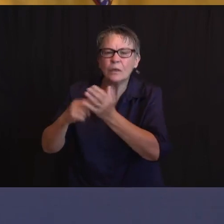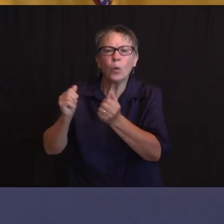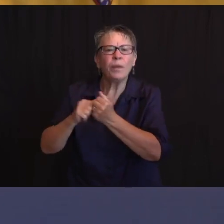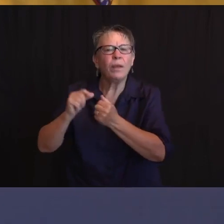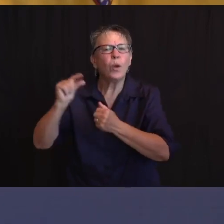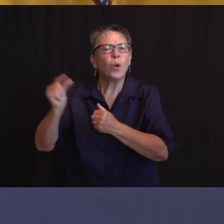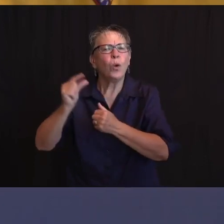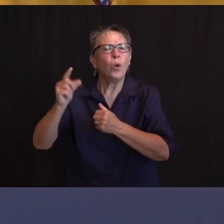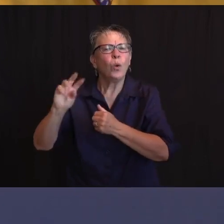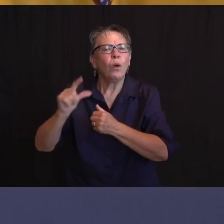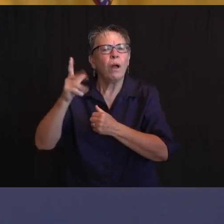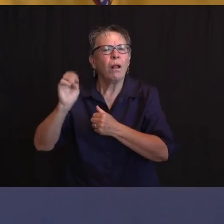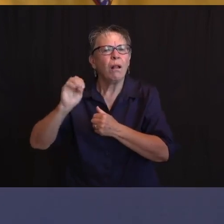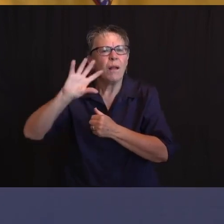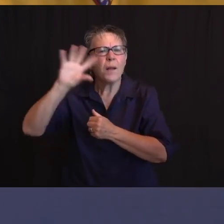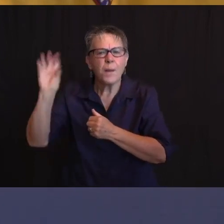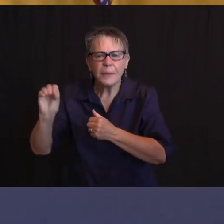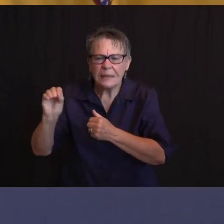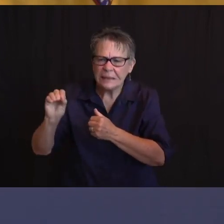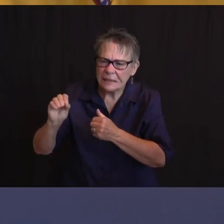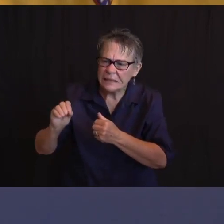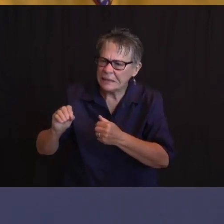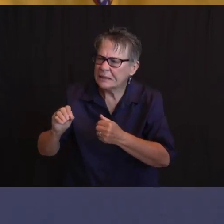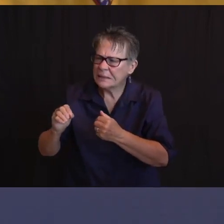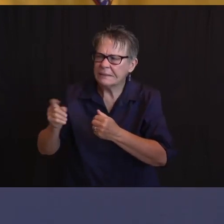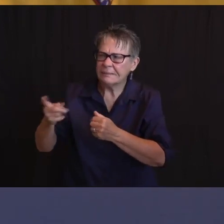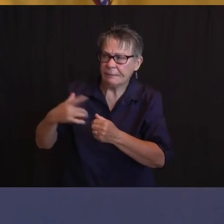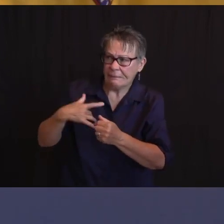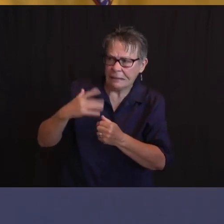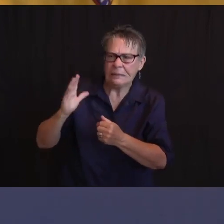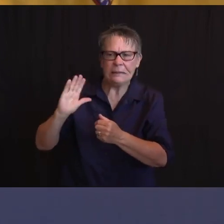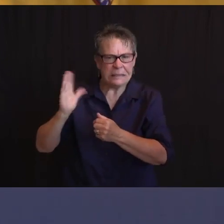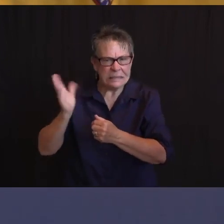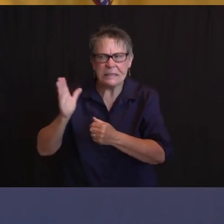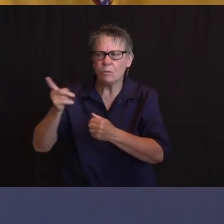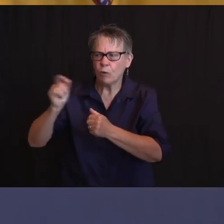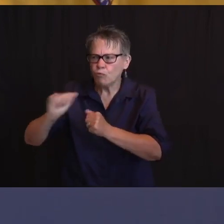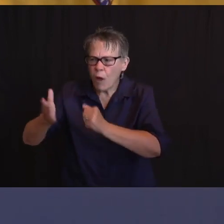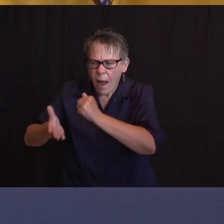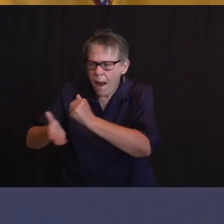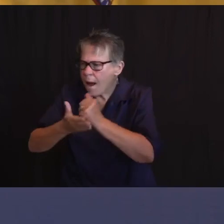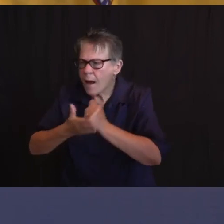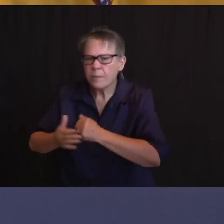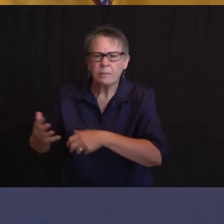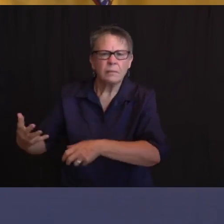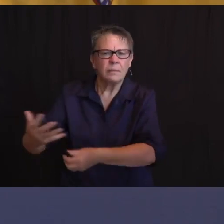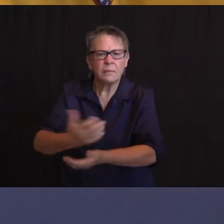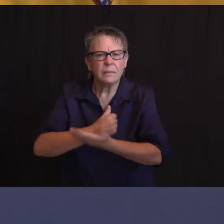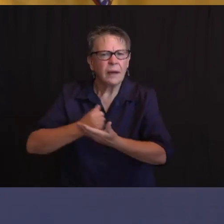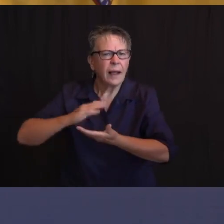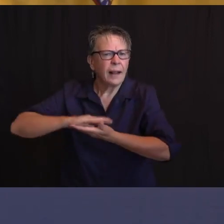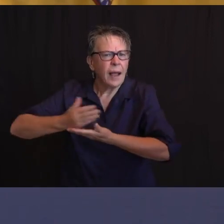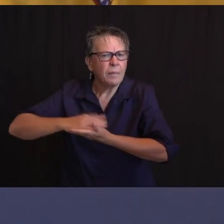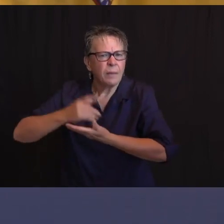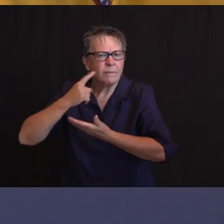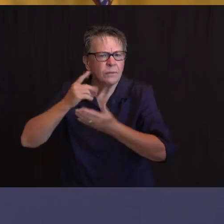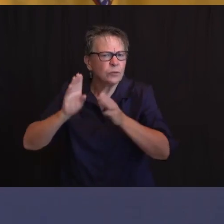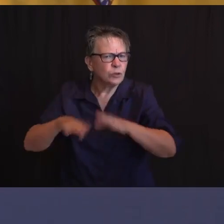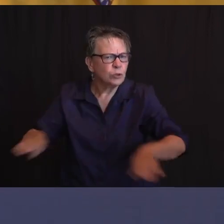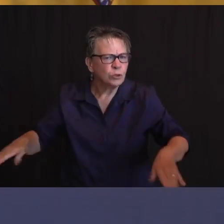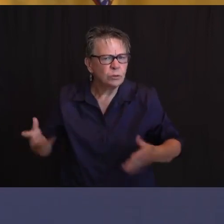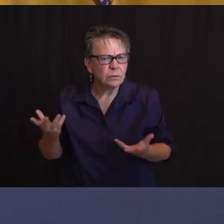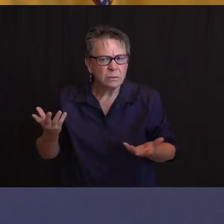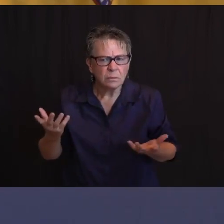reality. By the way, the supply-demand imbalance, I think, is 4 to 1 in terms of the current